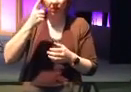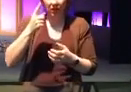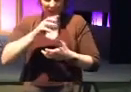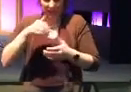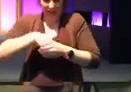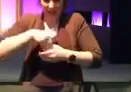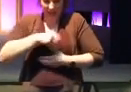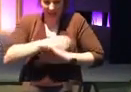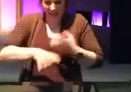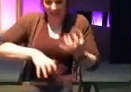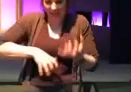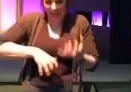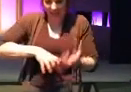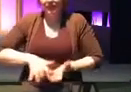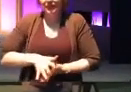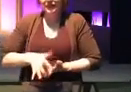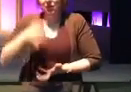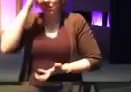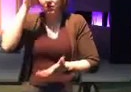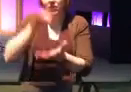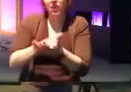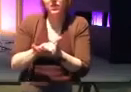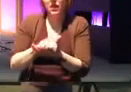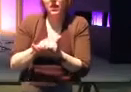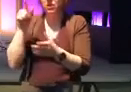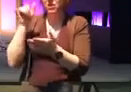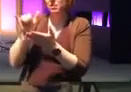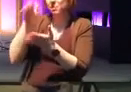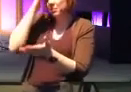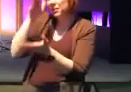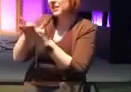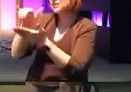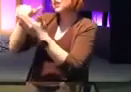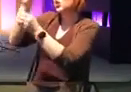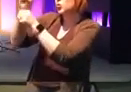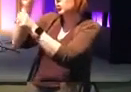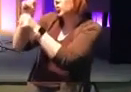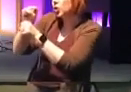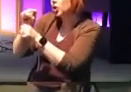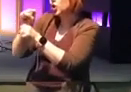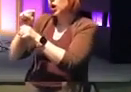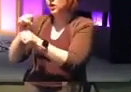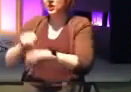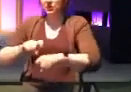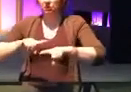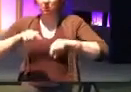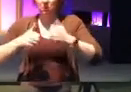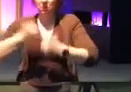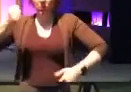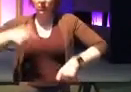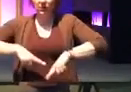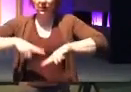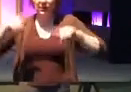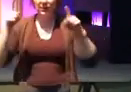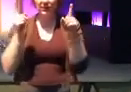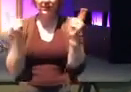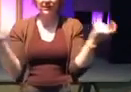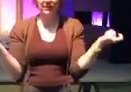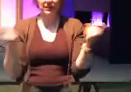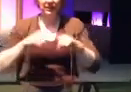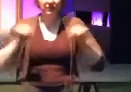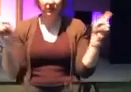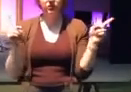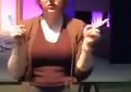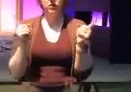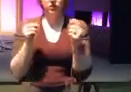stir us up to have faith, to believe you are at work in the most difficult circumstances of life faced in this room